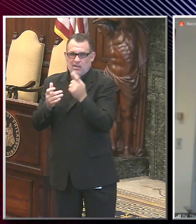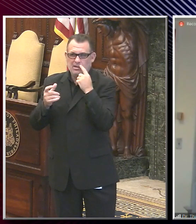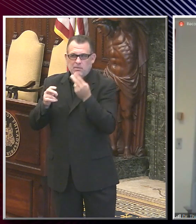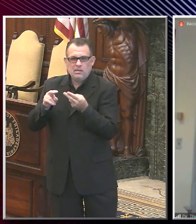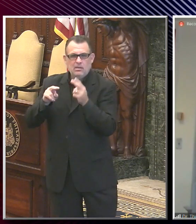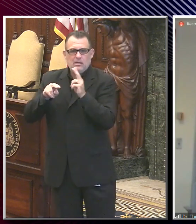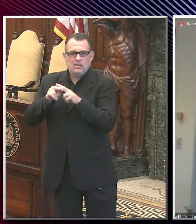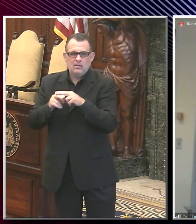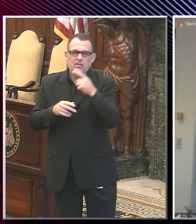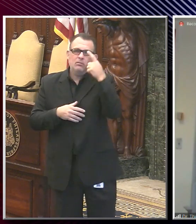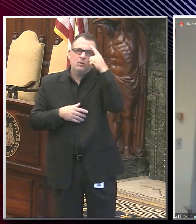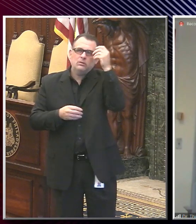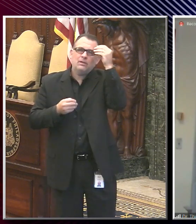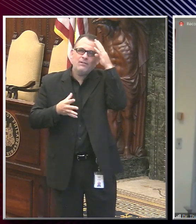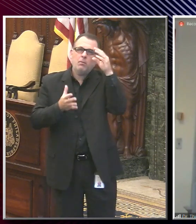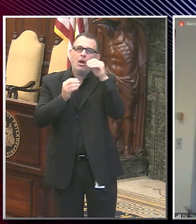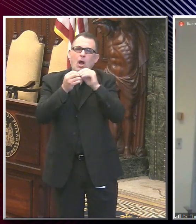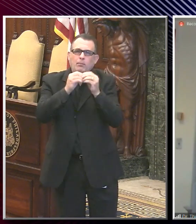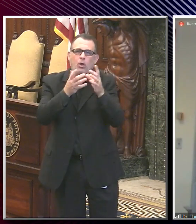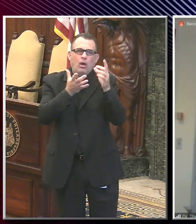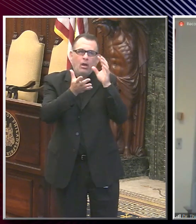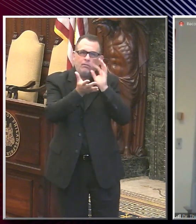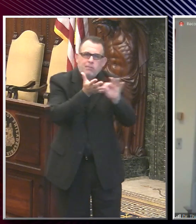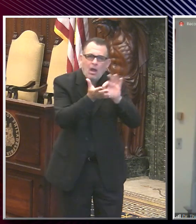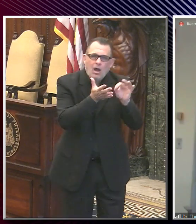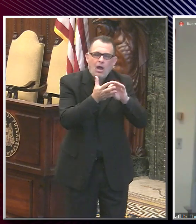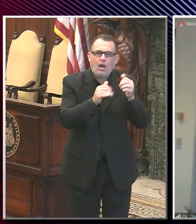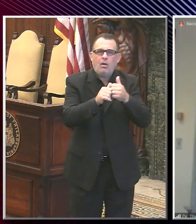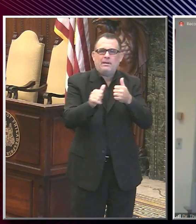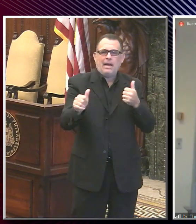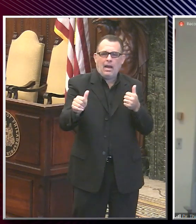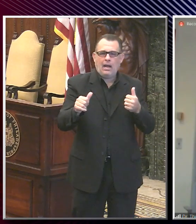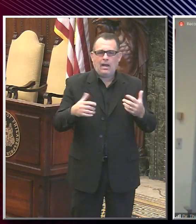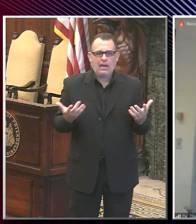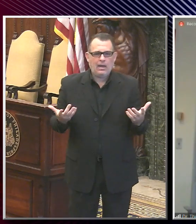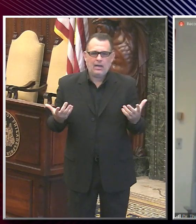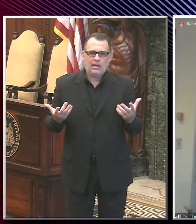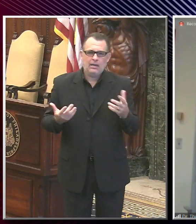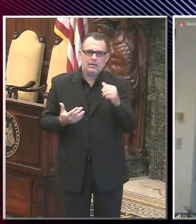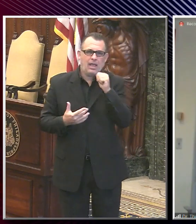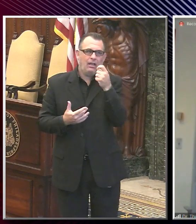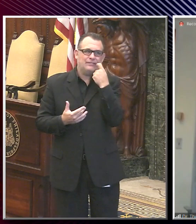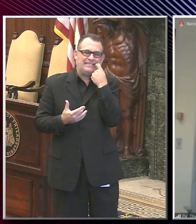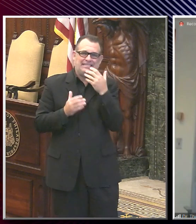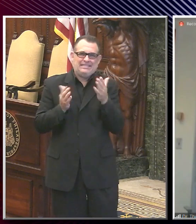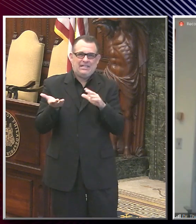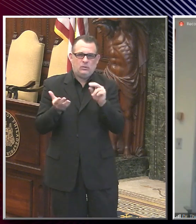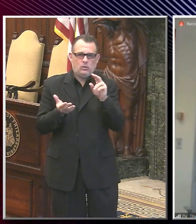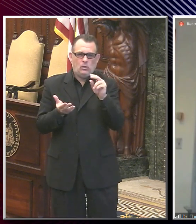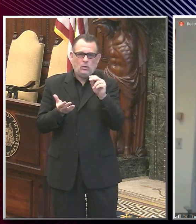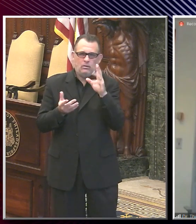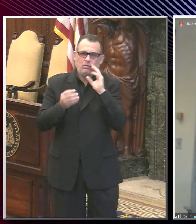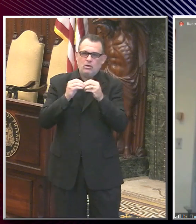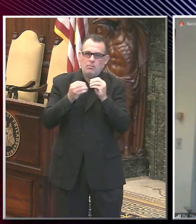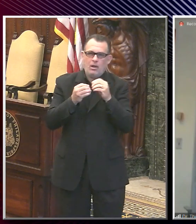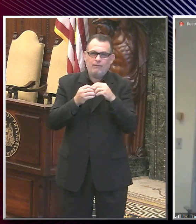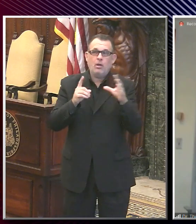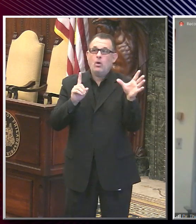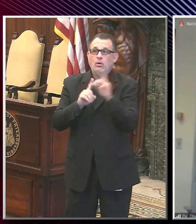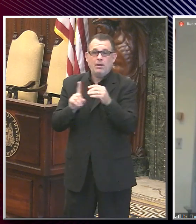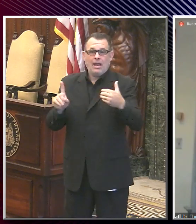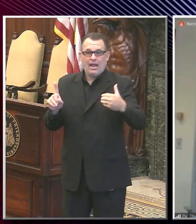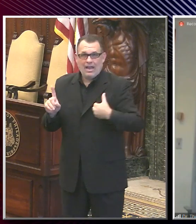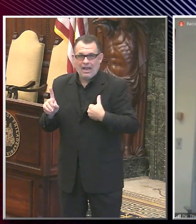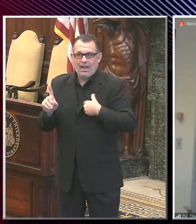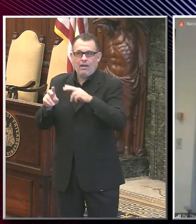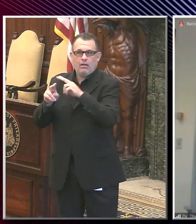of the increase in cases that we saw occurring in late July. And we're hoping that as the case count is coming down now, that we will see the death count coming down in the